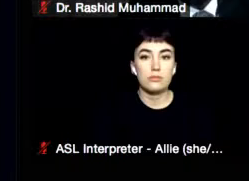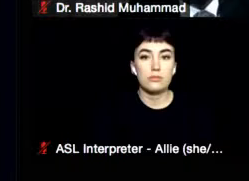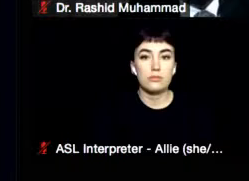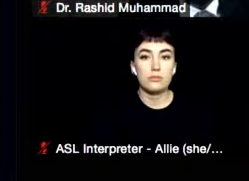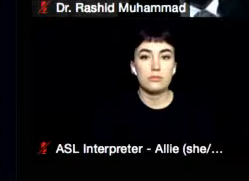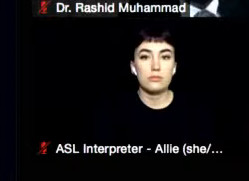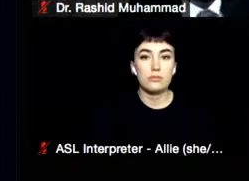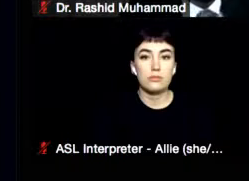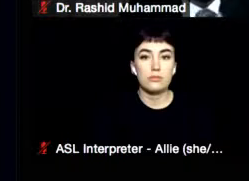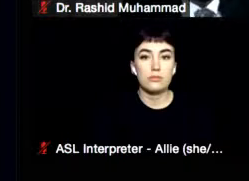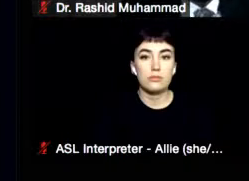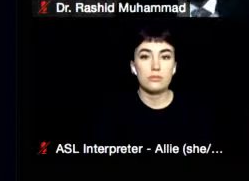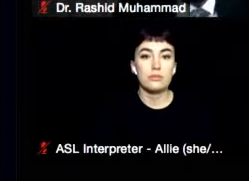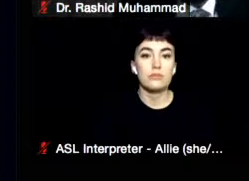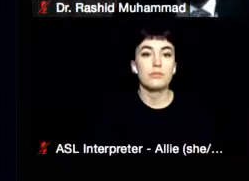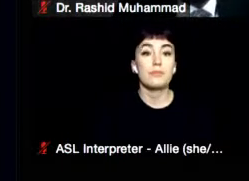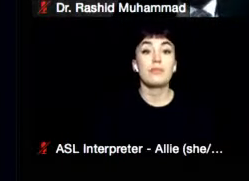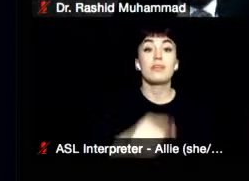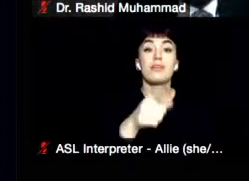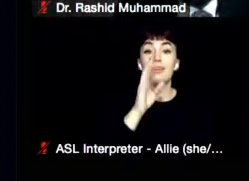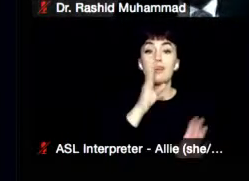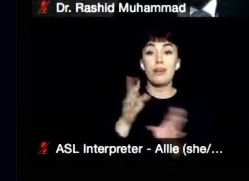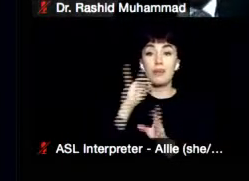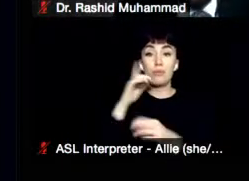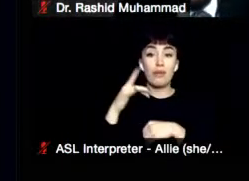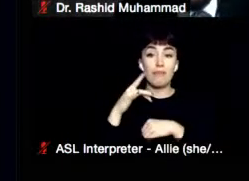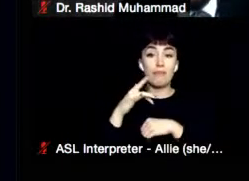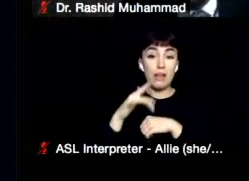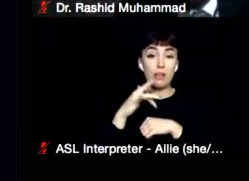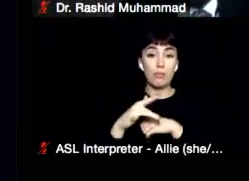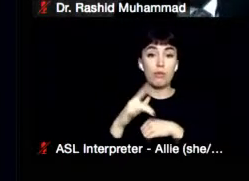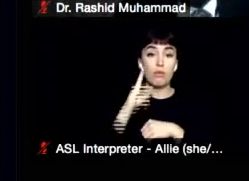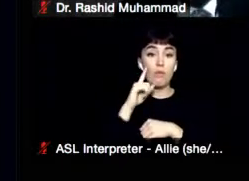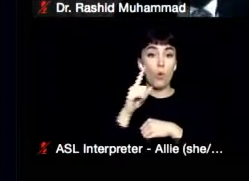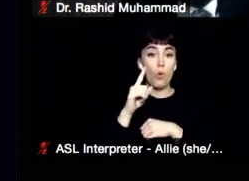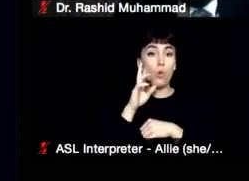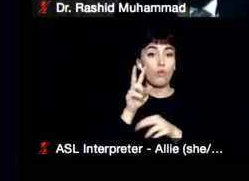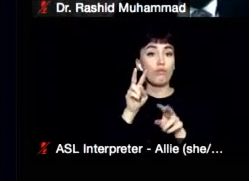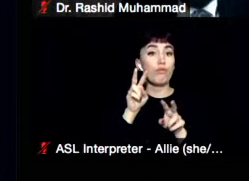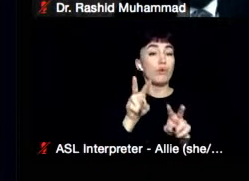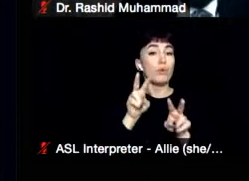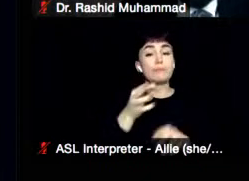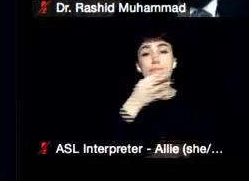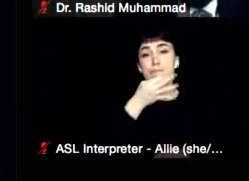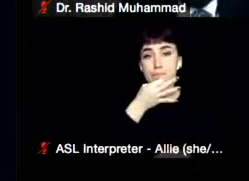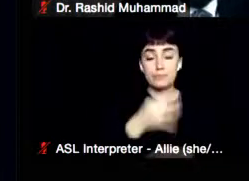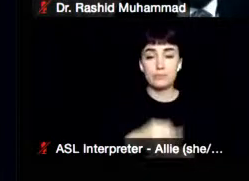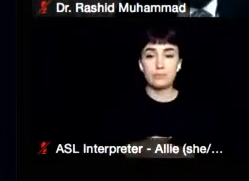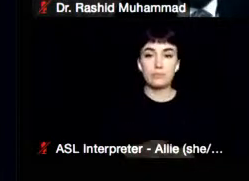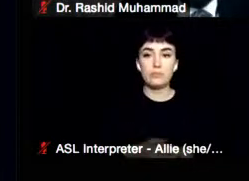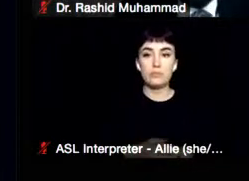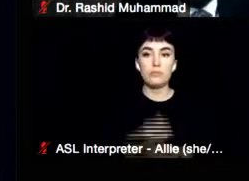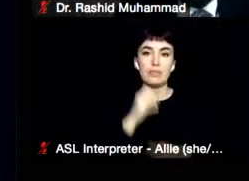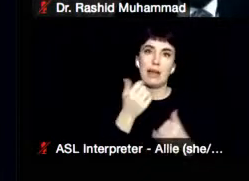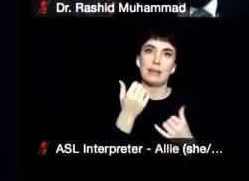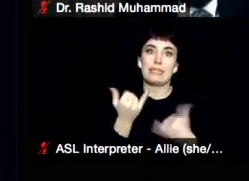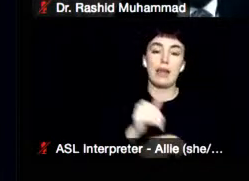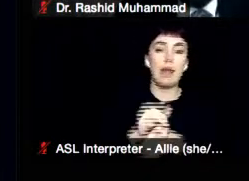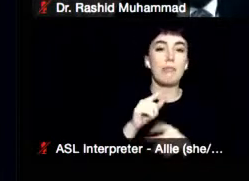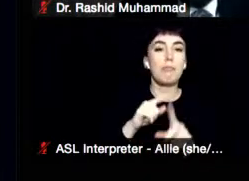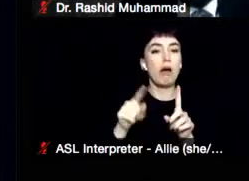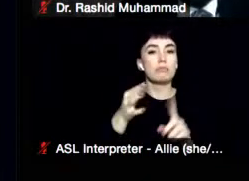This plan will be available for viewing shortly, not this evening, but very